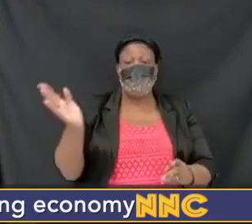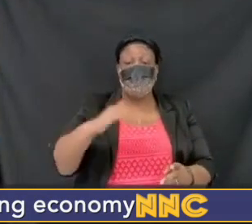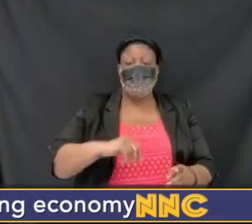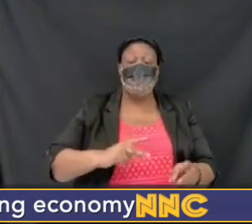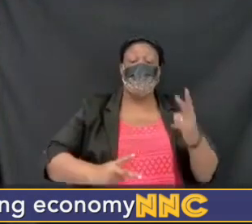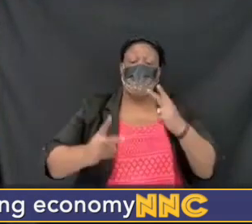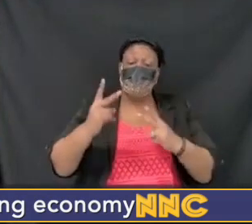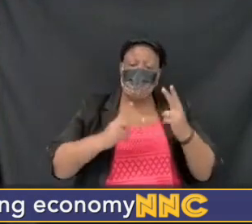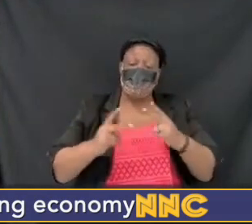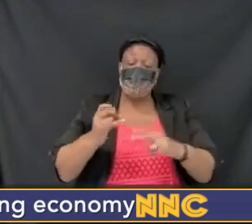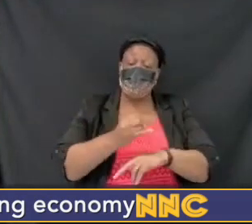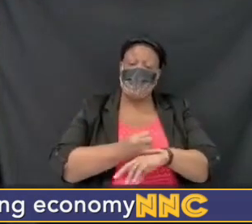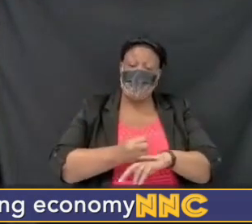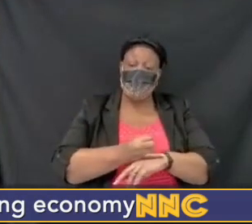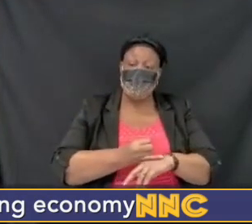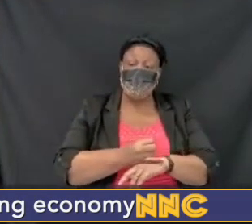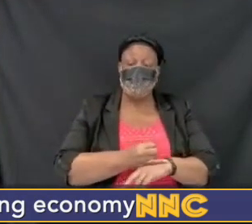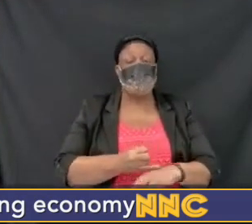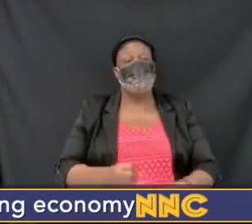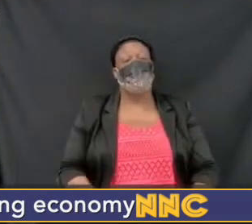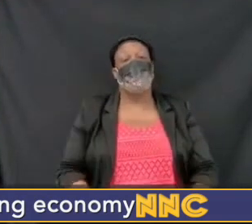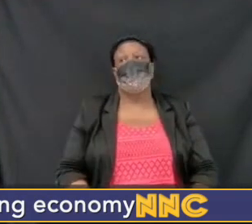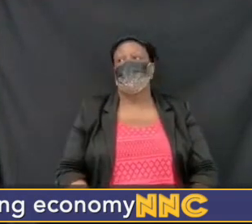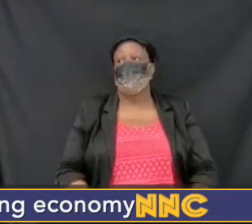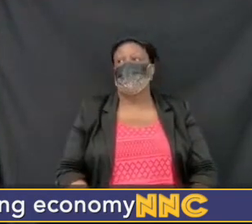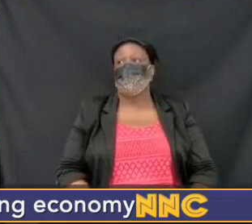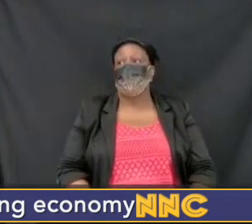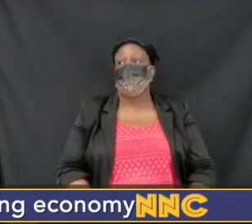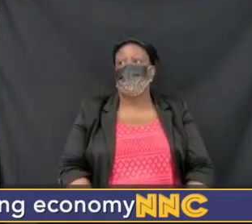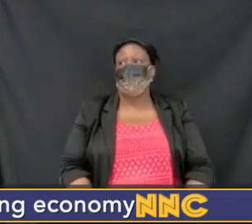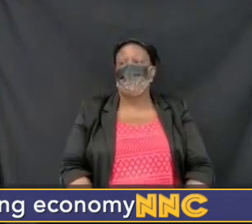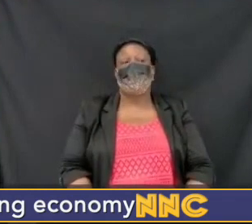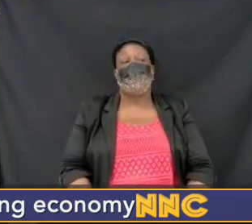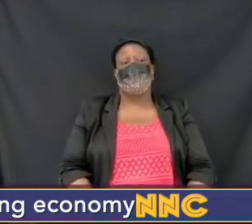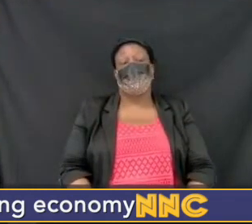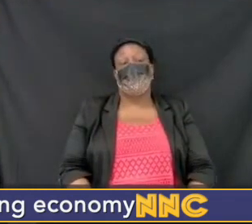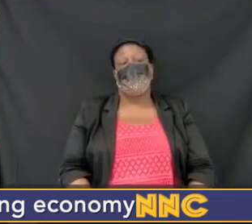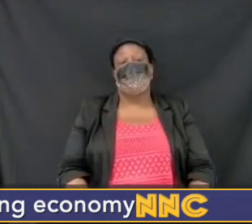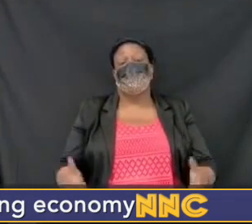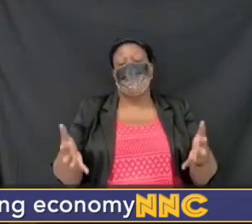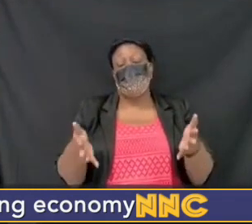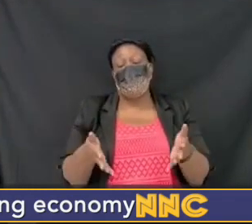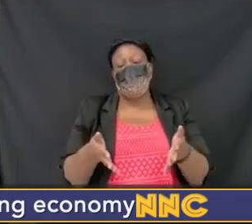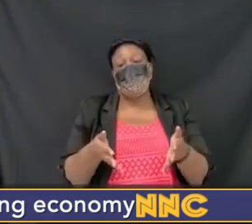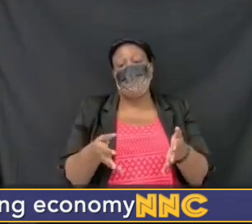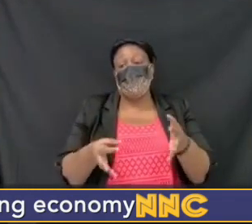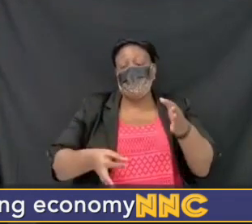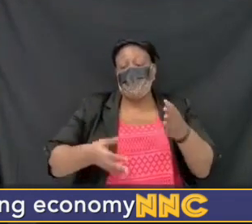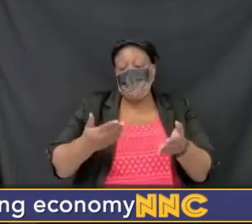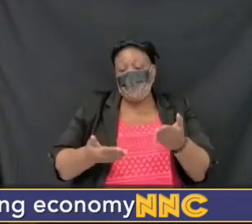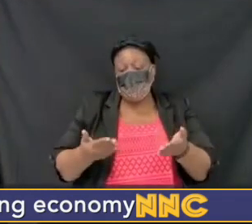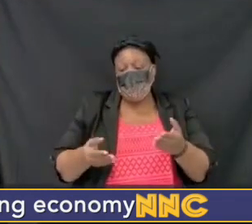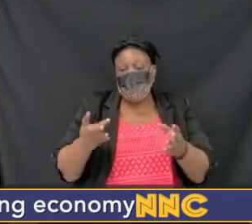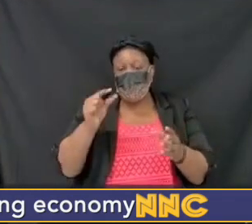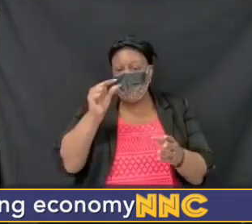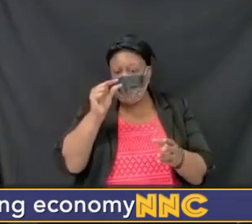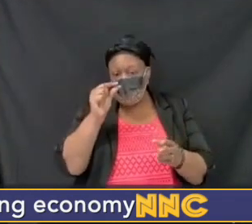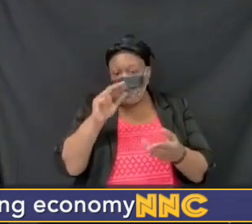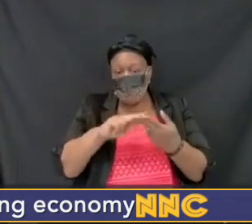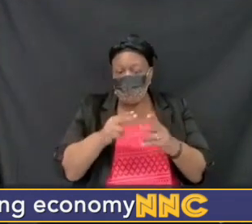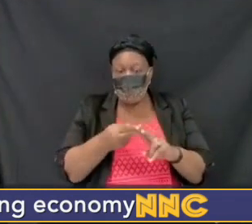they would have been expecting maybe 30, 40%, they have gone beyond the 50%. Chair of the National